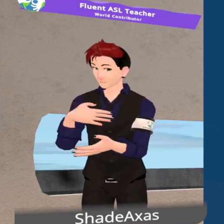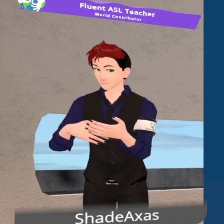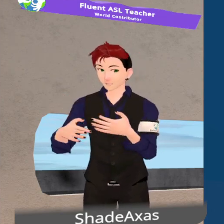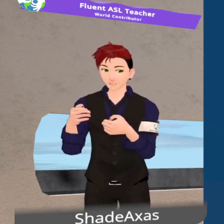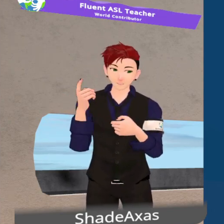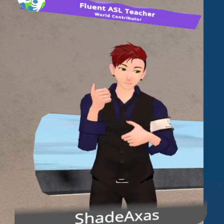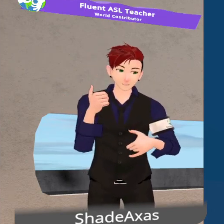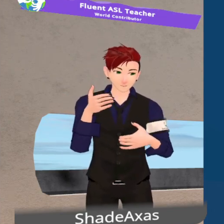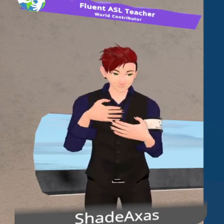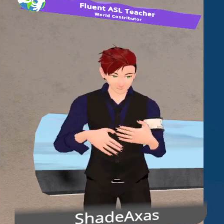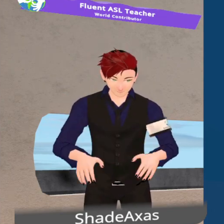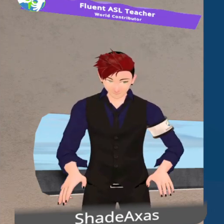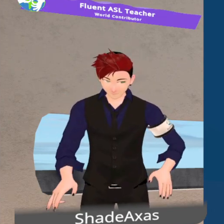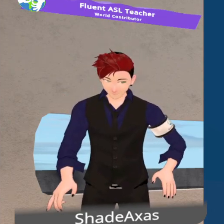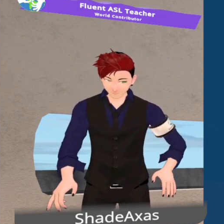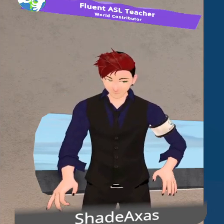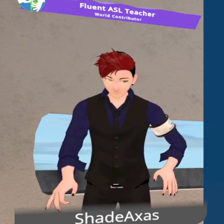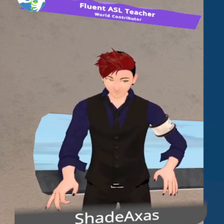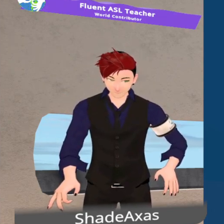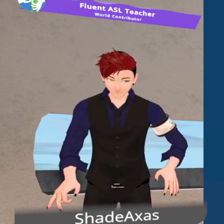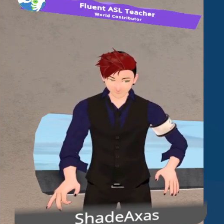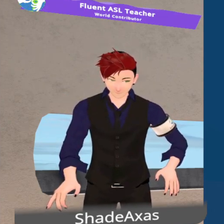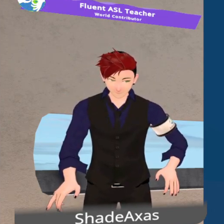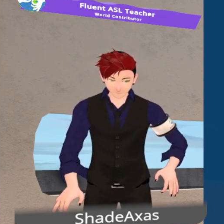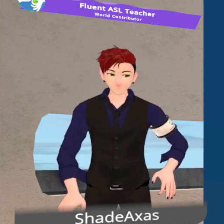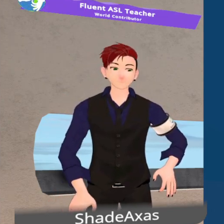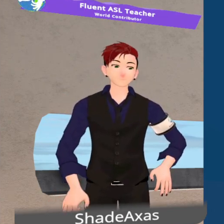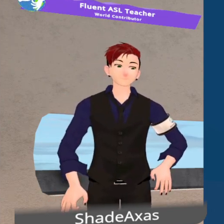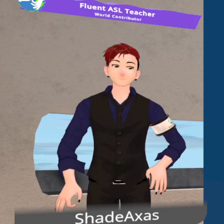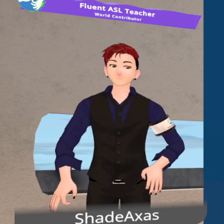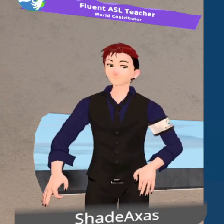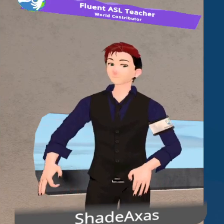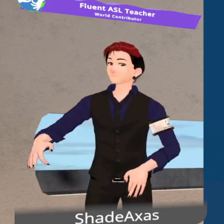most of us interact on a daily basis.